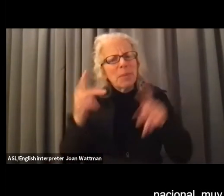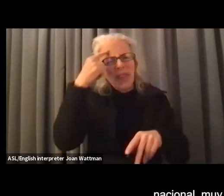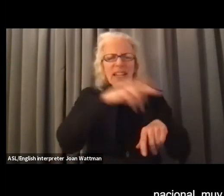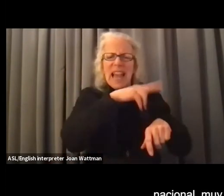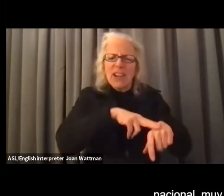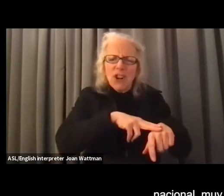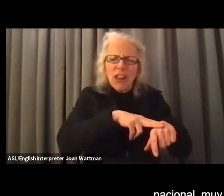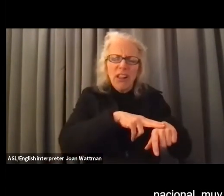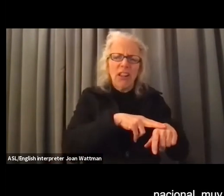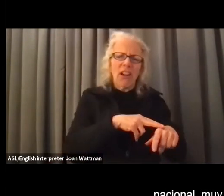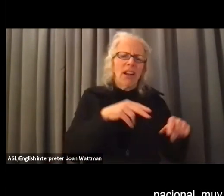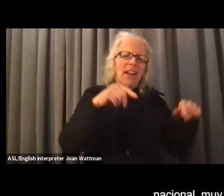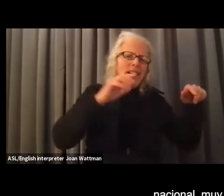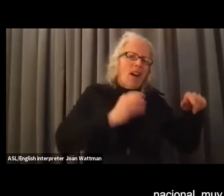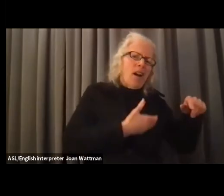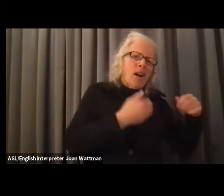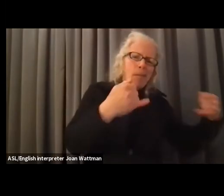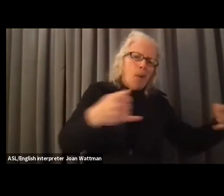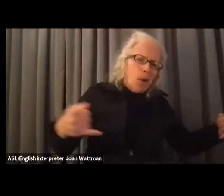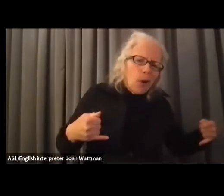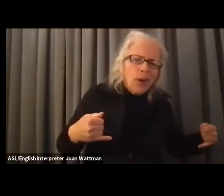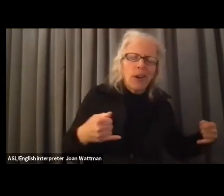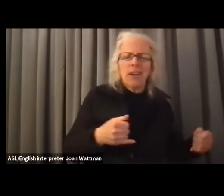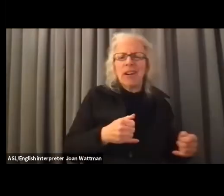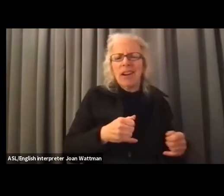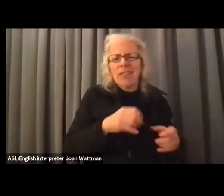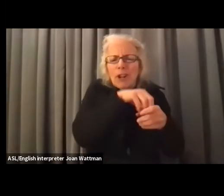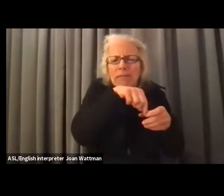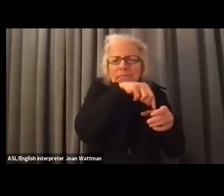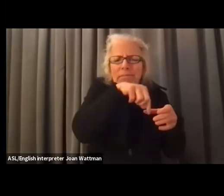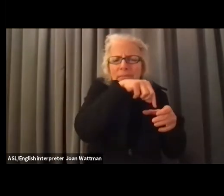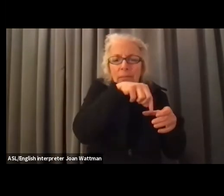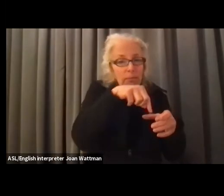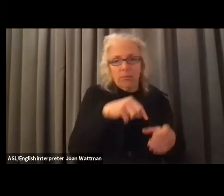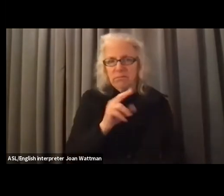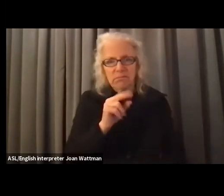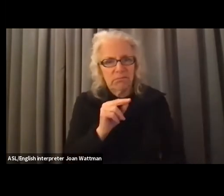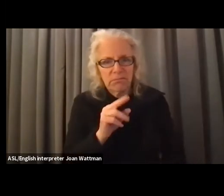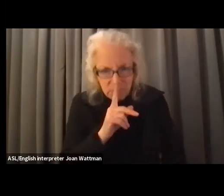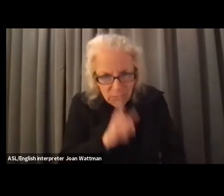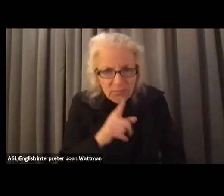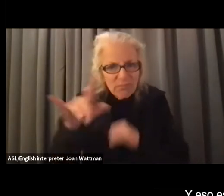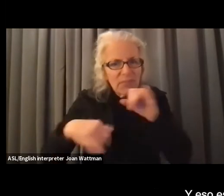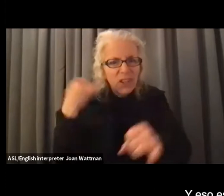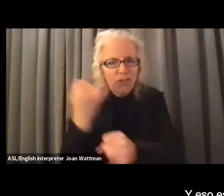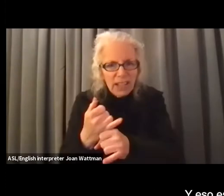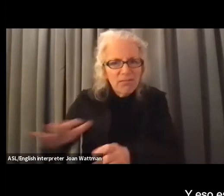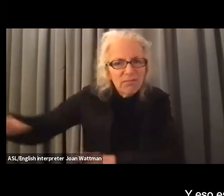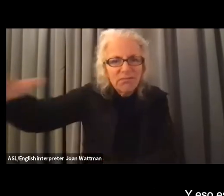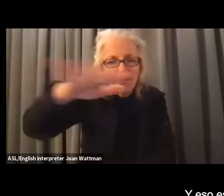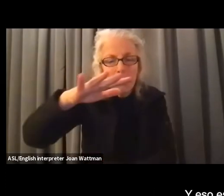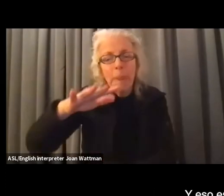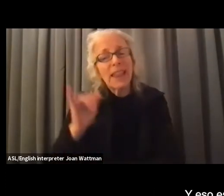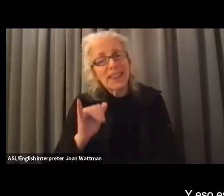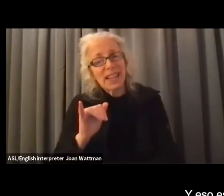very confined to national borders, very parochial, are in fact very internationalist. And that's a